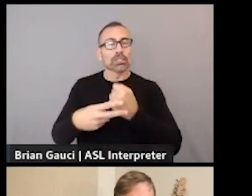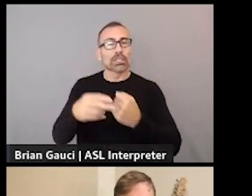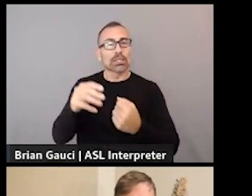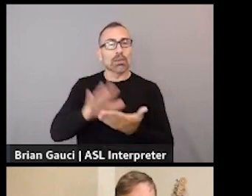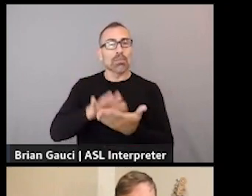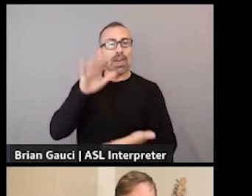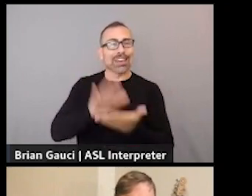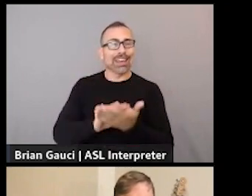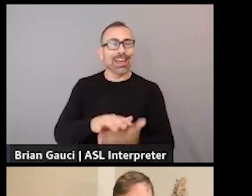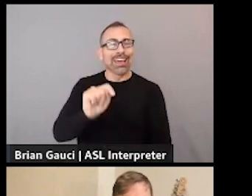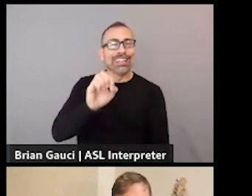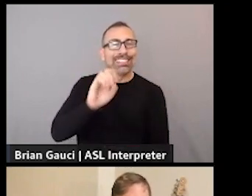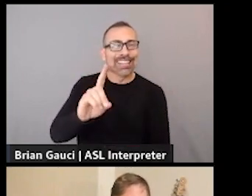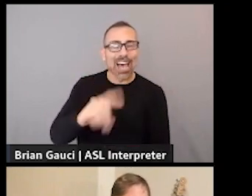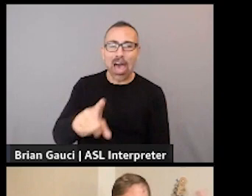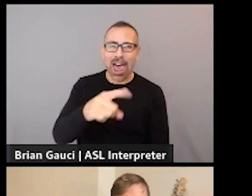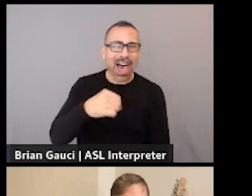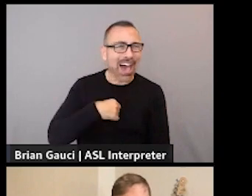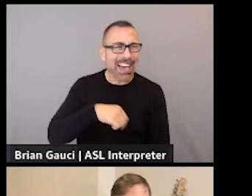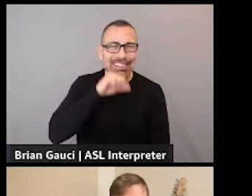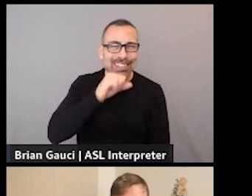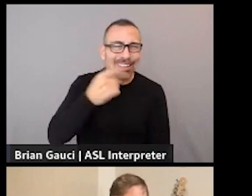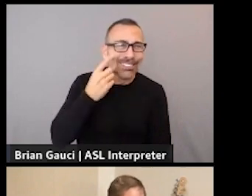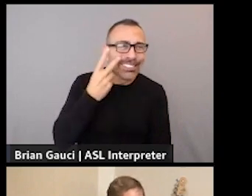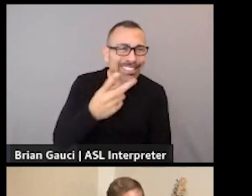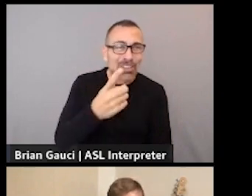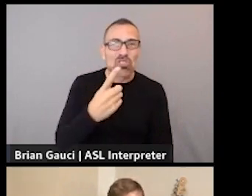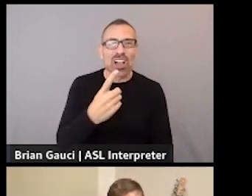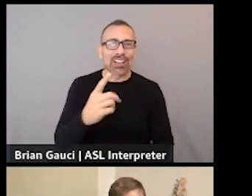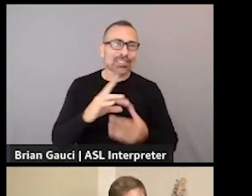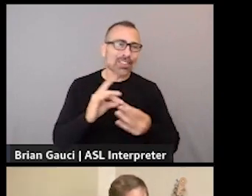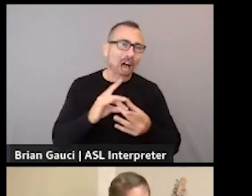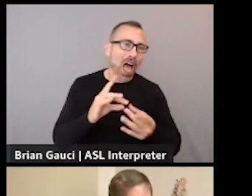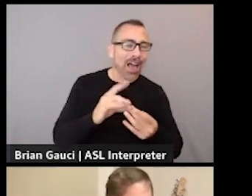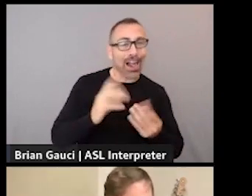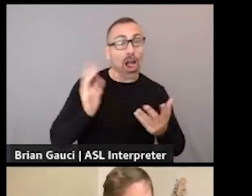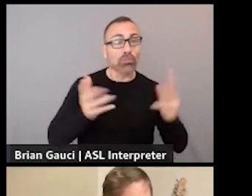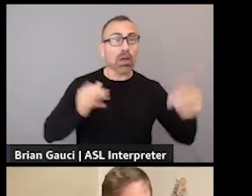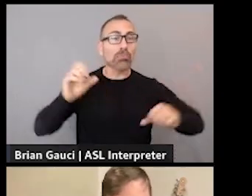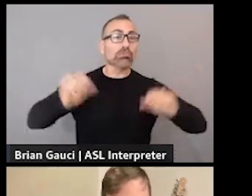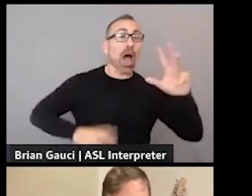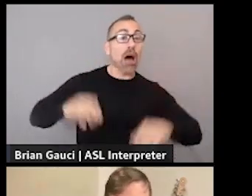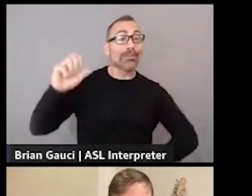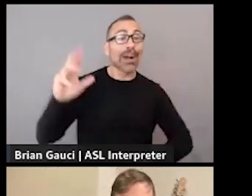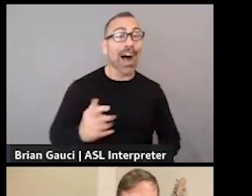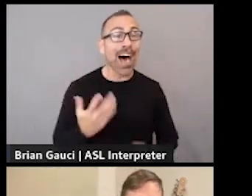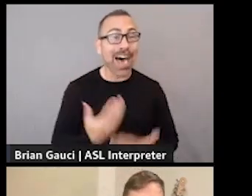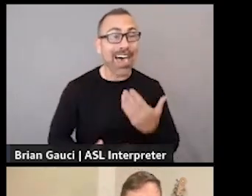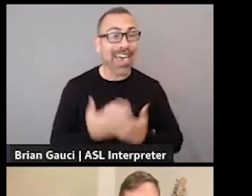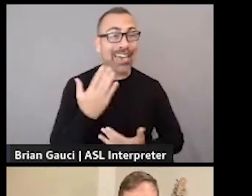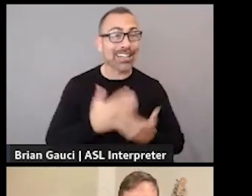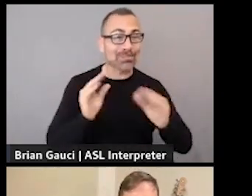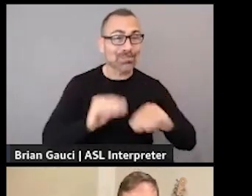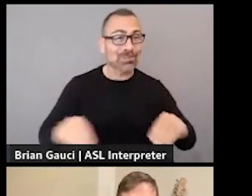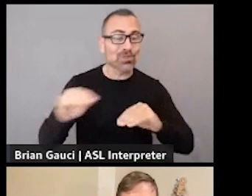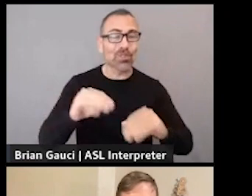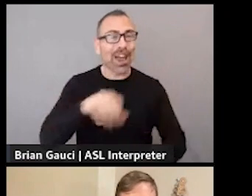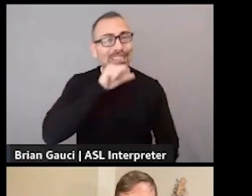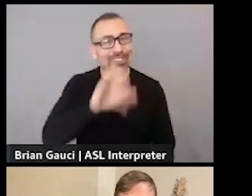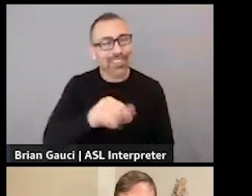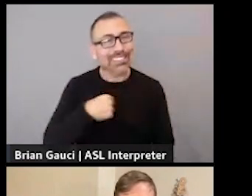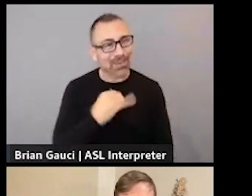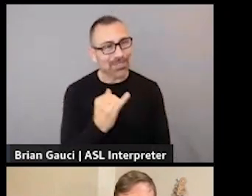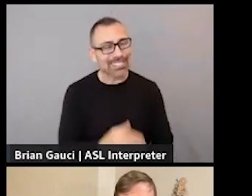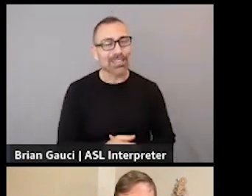your hands when you're talking about crawlers. Oh, I cannot. How do you not? So I'm gonna do an on-air